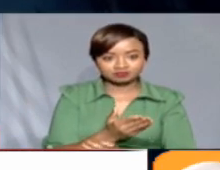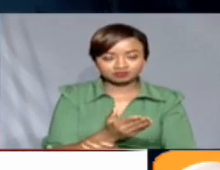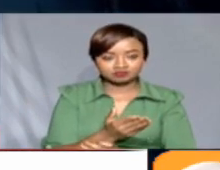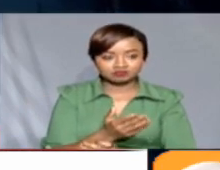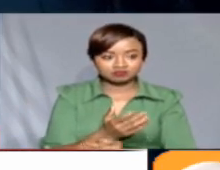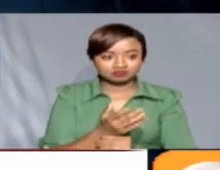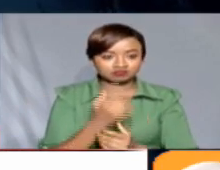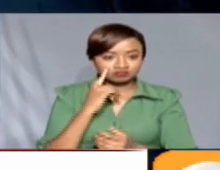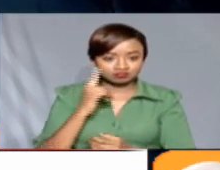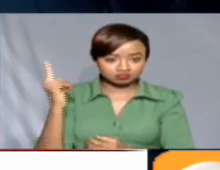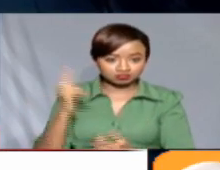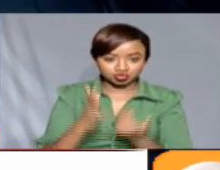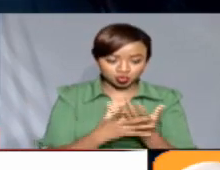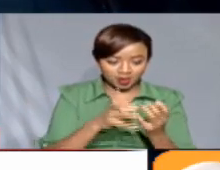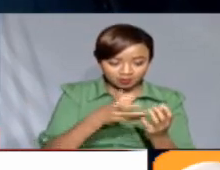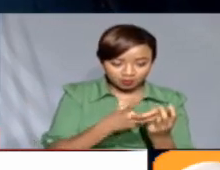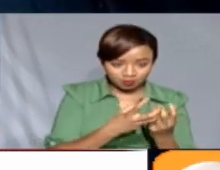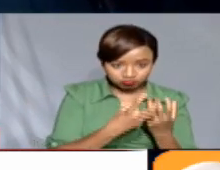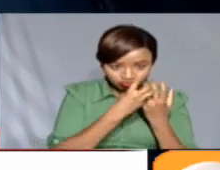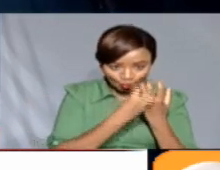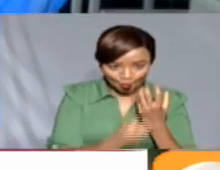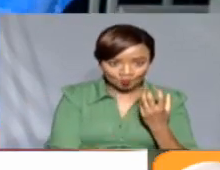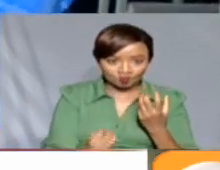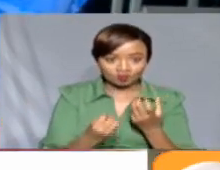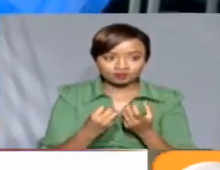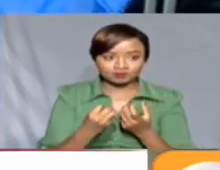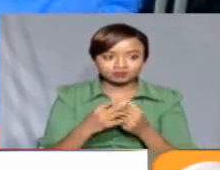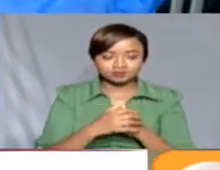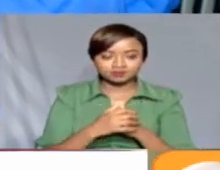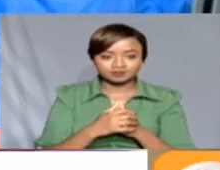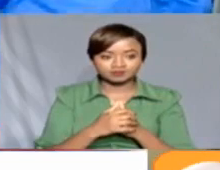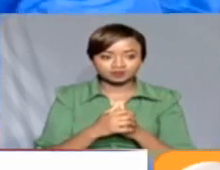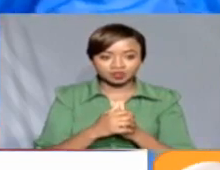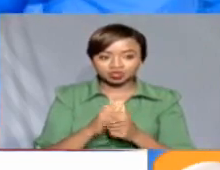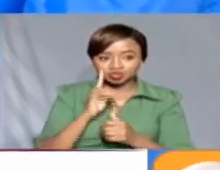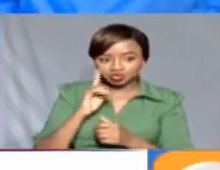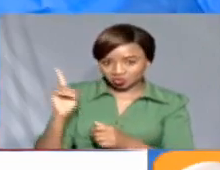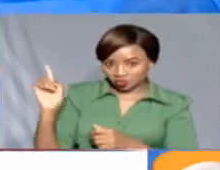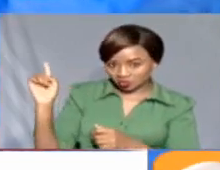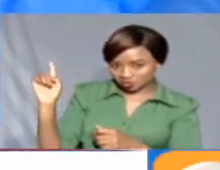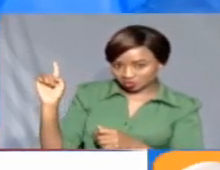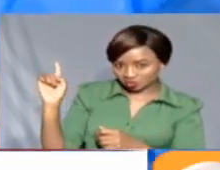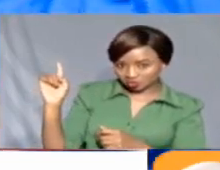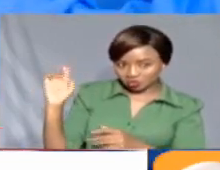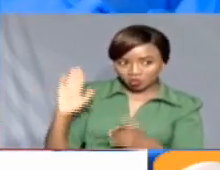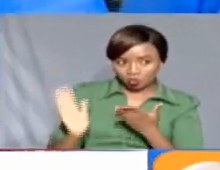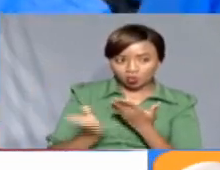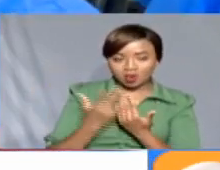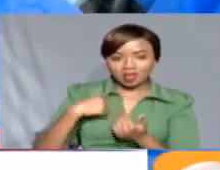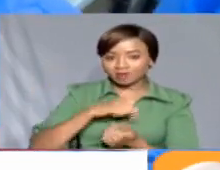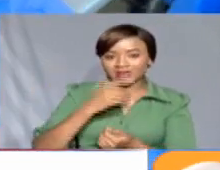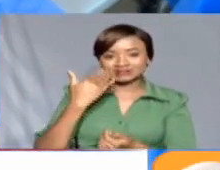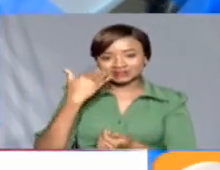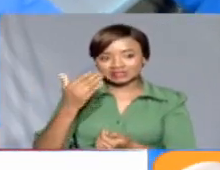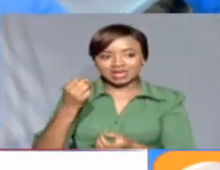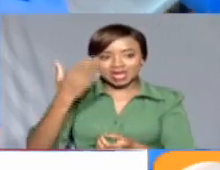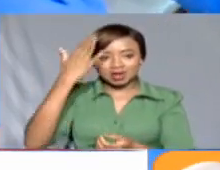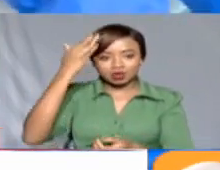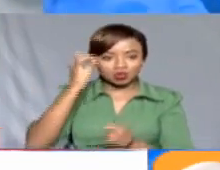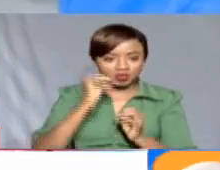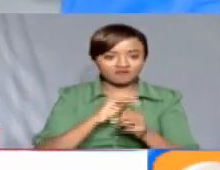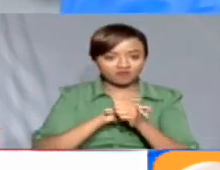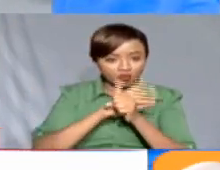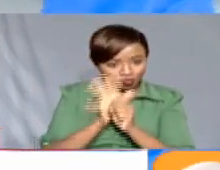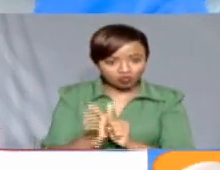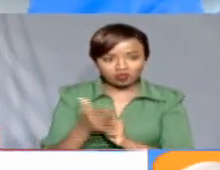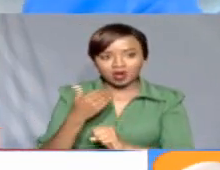extraction plate for DNA extraction. Okay. This is the material that will identify the virus. So any small amount of DNA of the